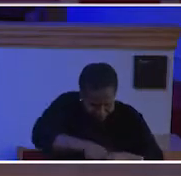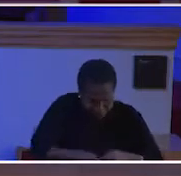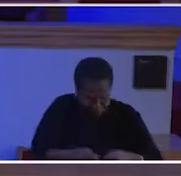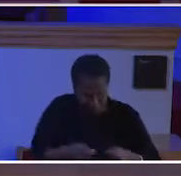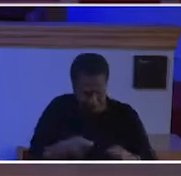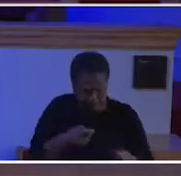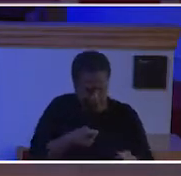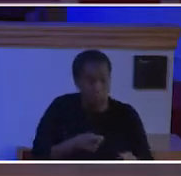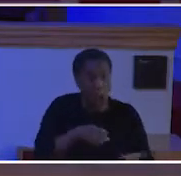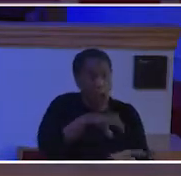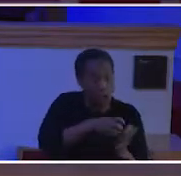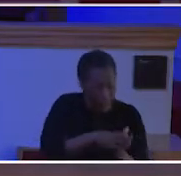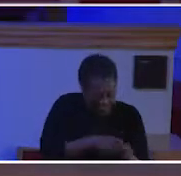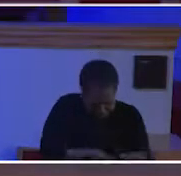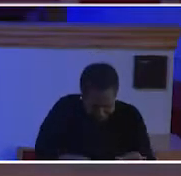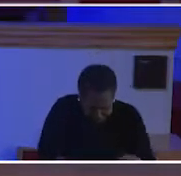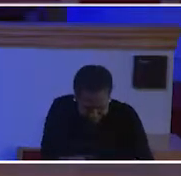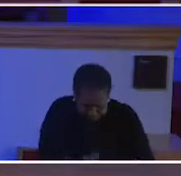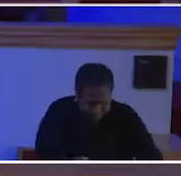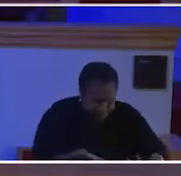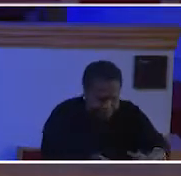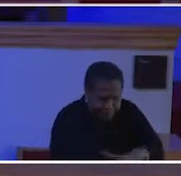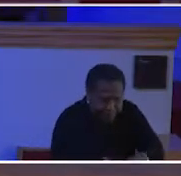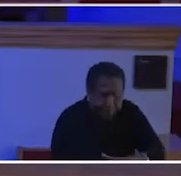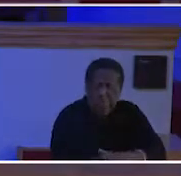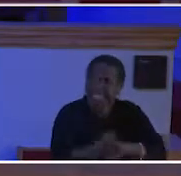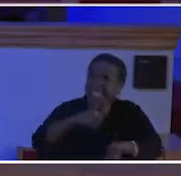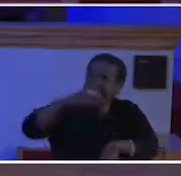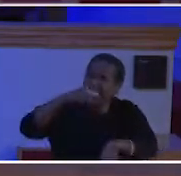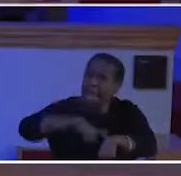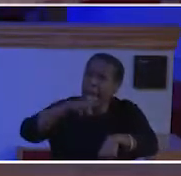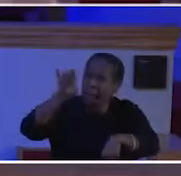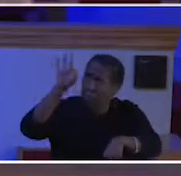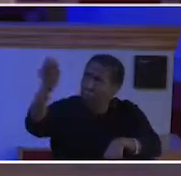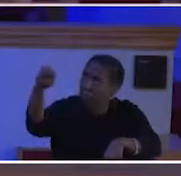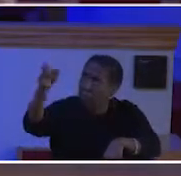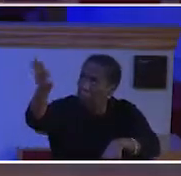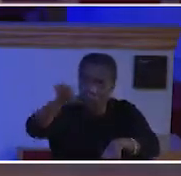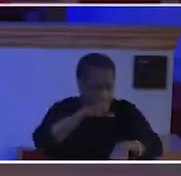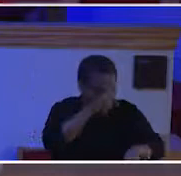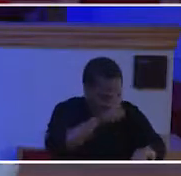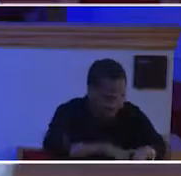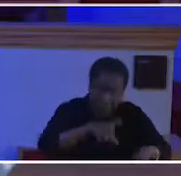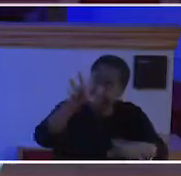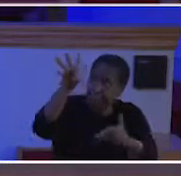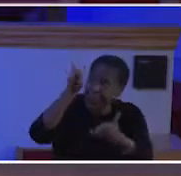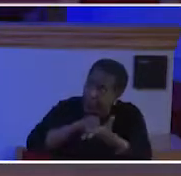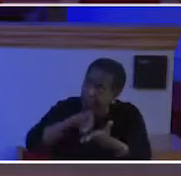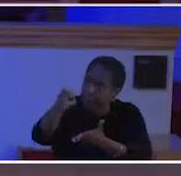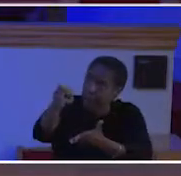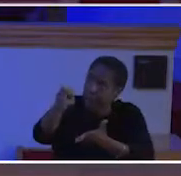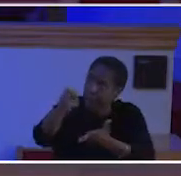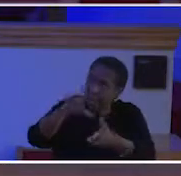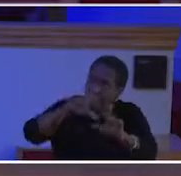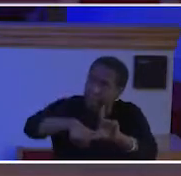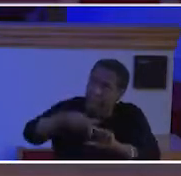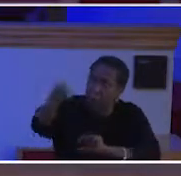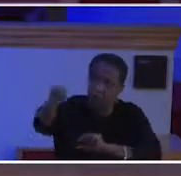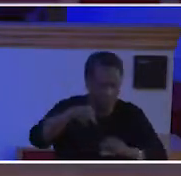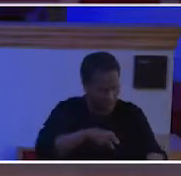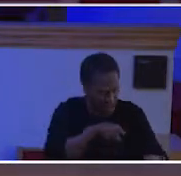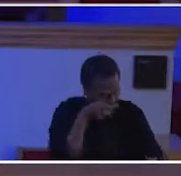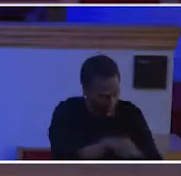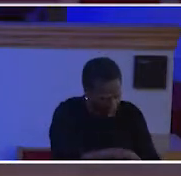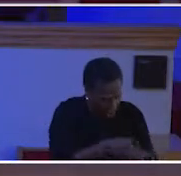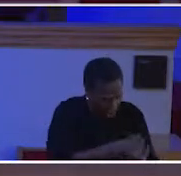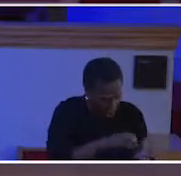as instructed. I set my timer, but when the timer expired, I looked at the